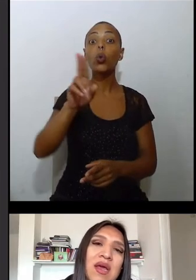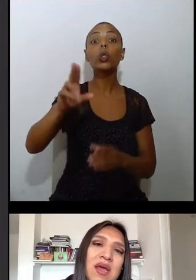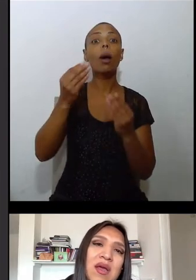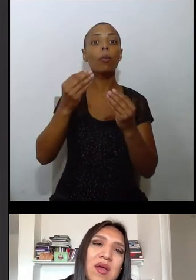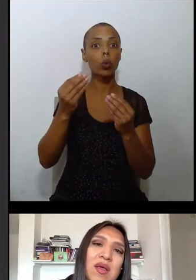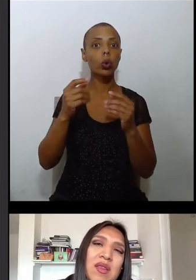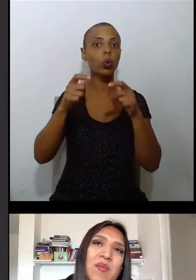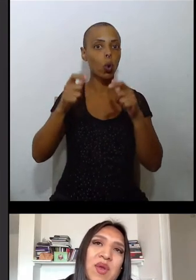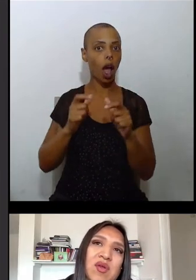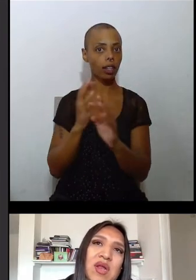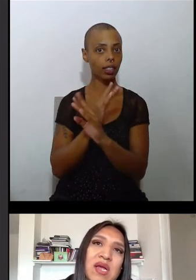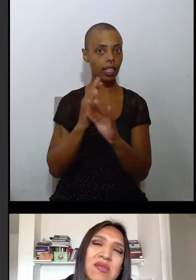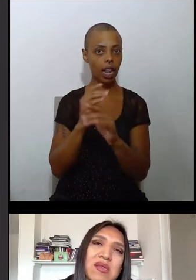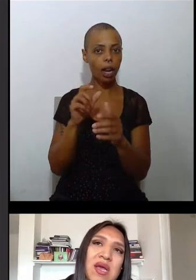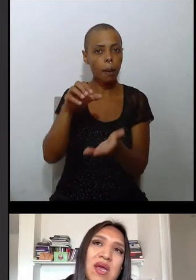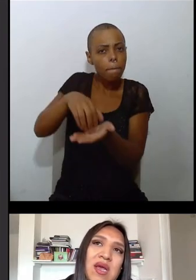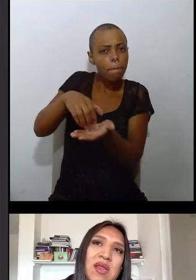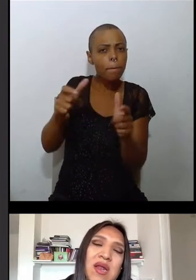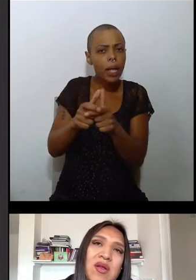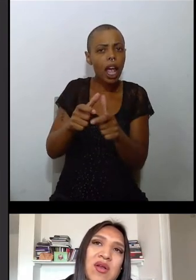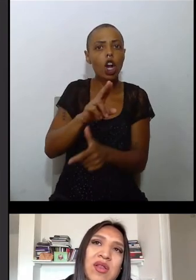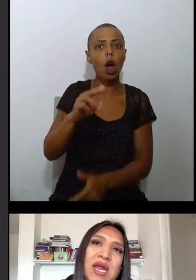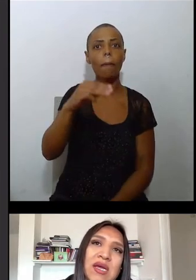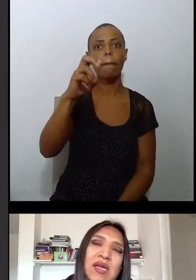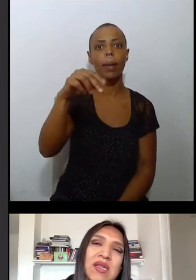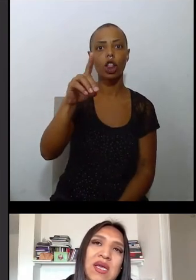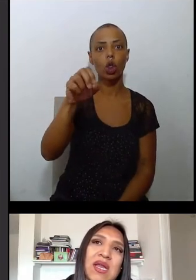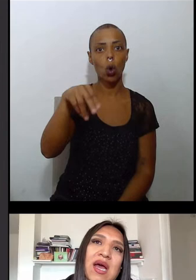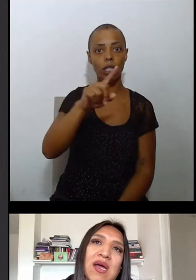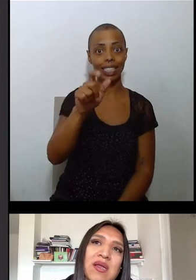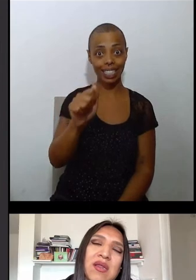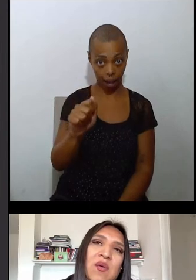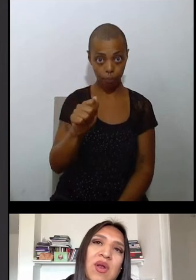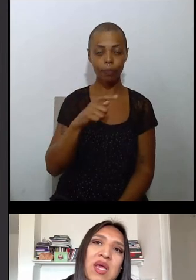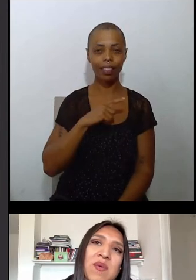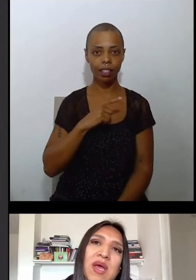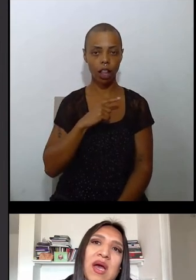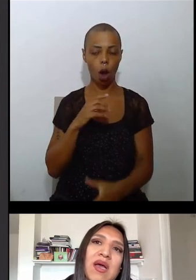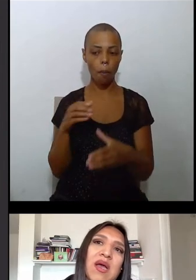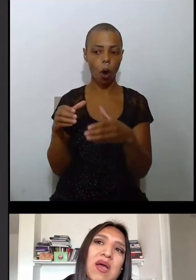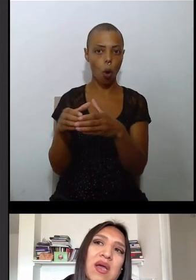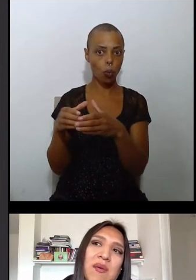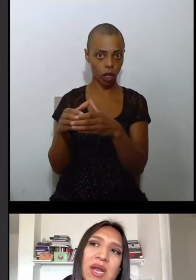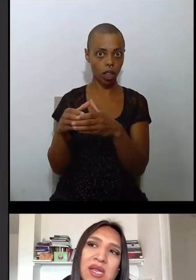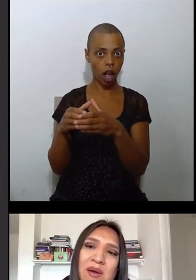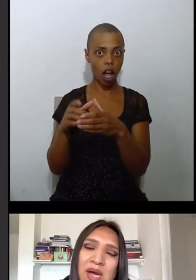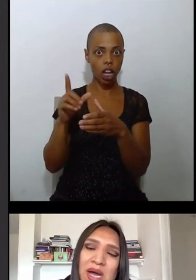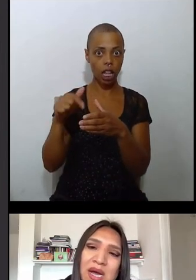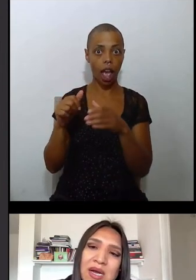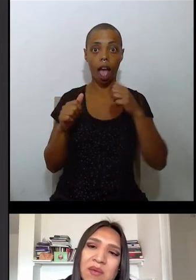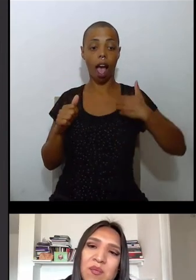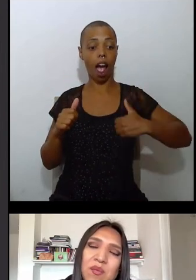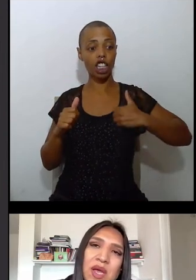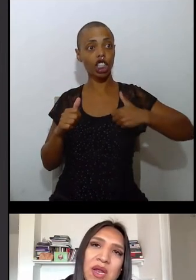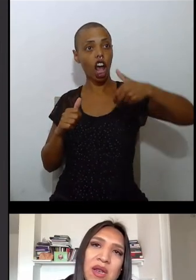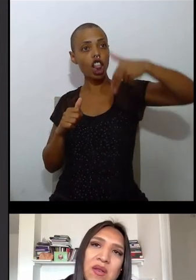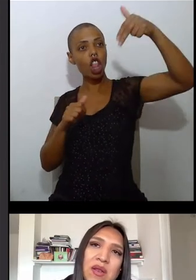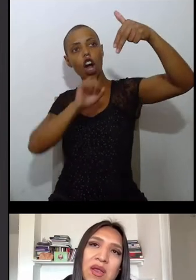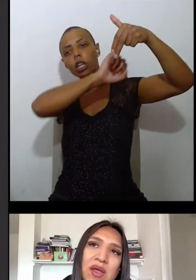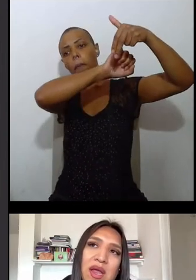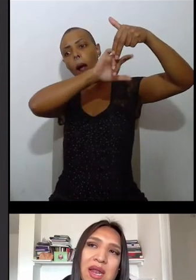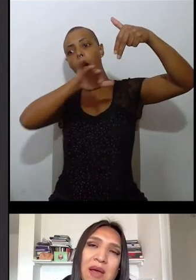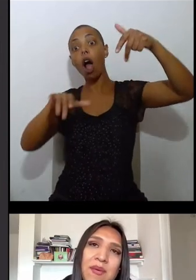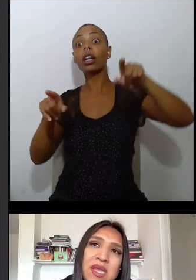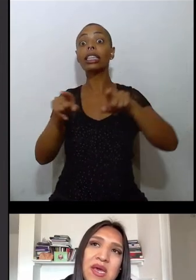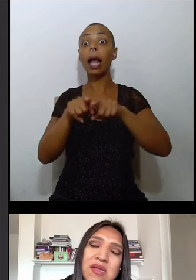specifically in Mendoza which is a province where there is a big a community of people coming